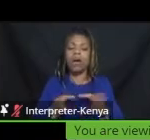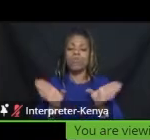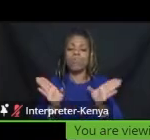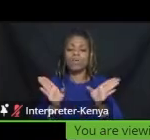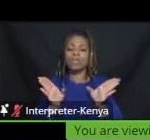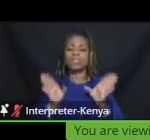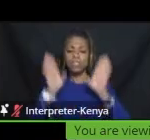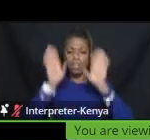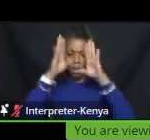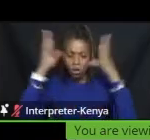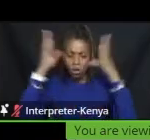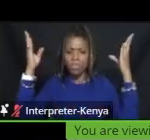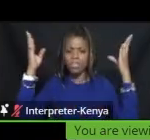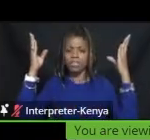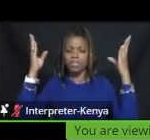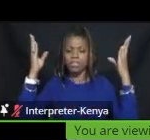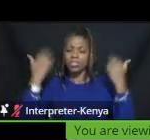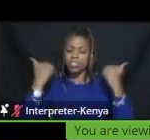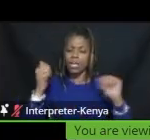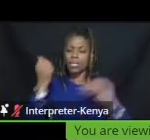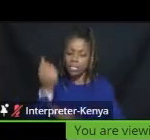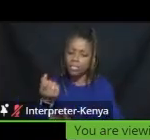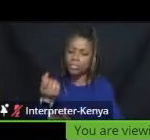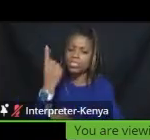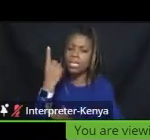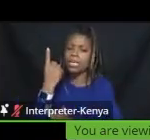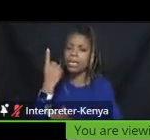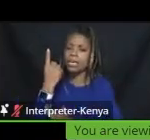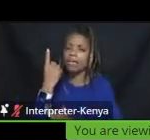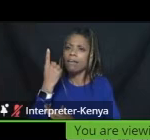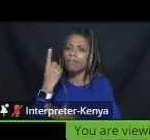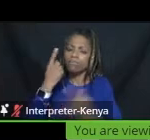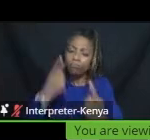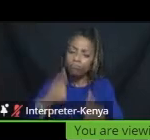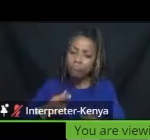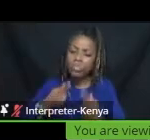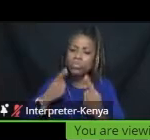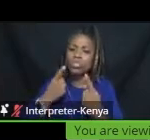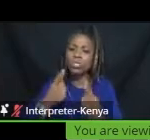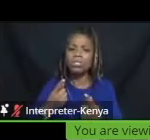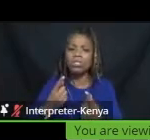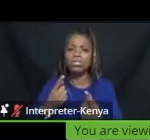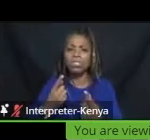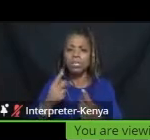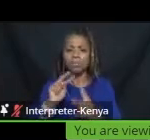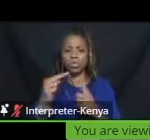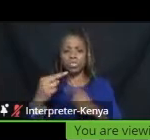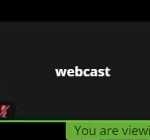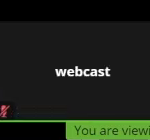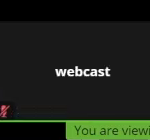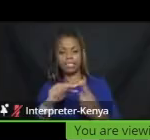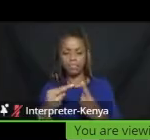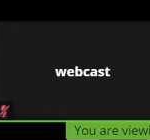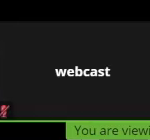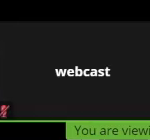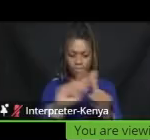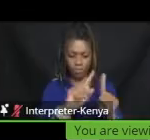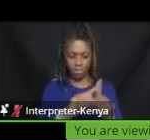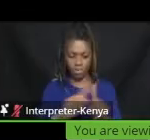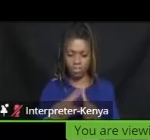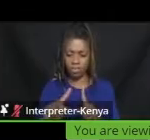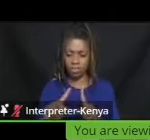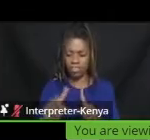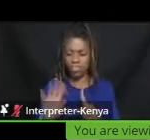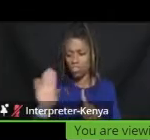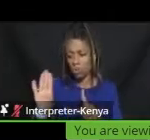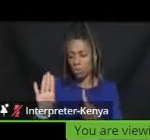understand Kentuckians, what their experiences were, and how those may differ from your own, but how they might form a future